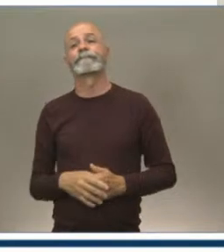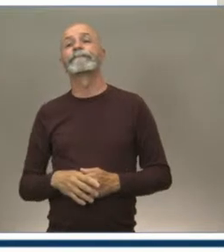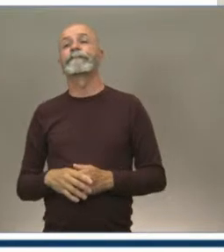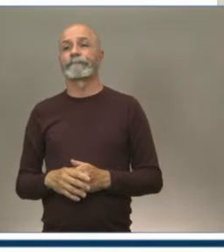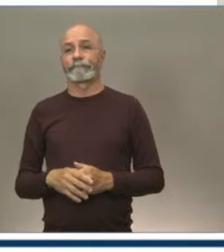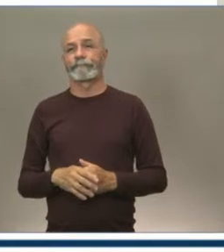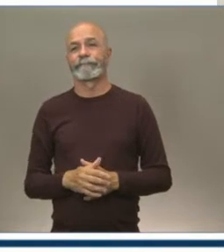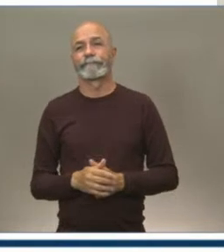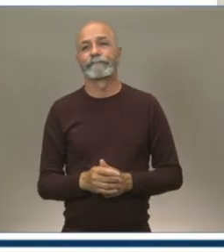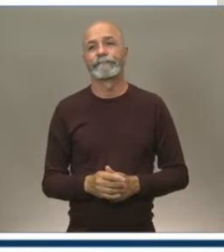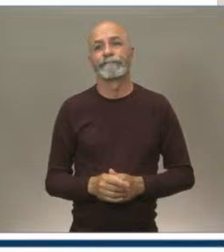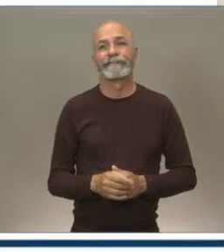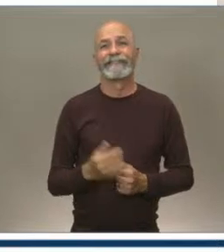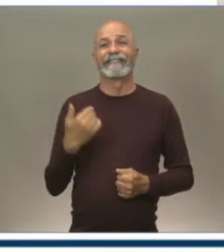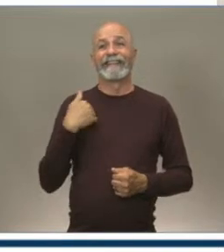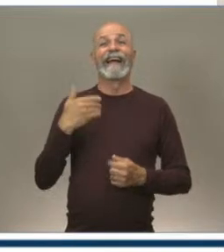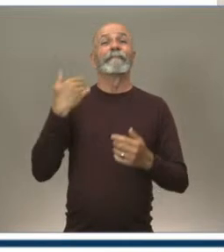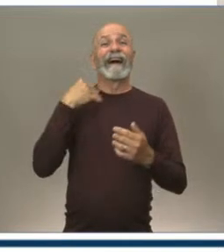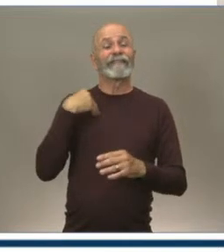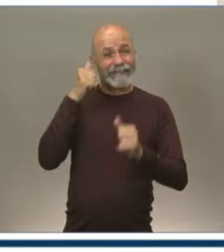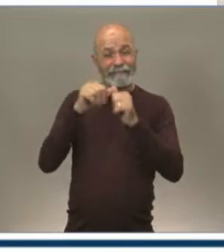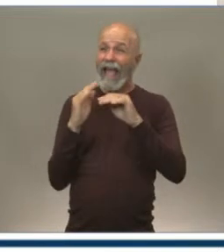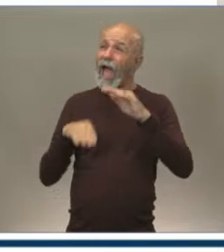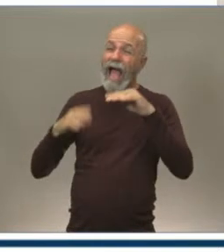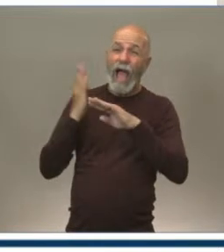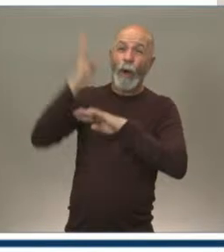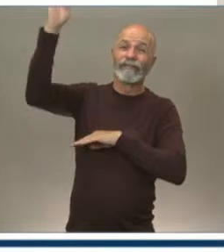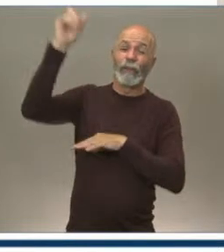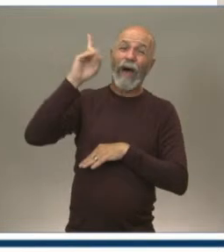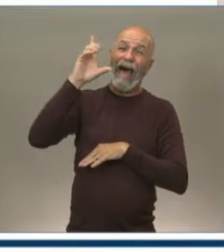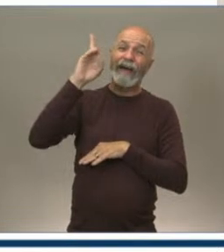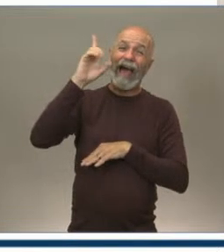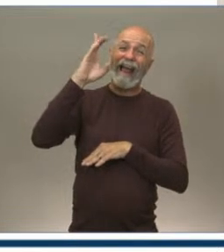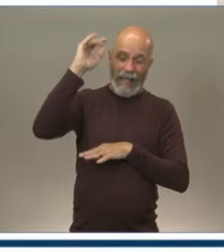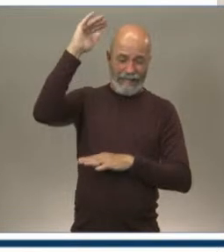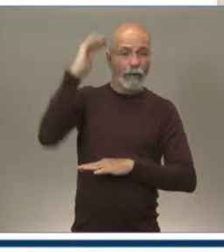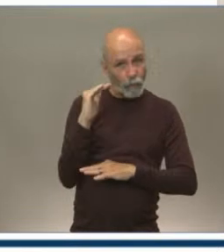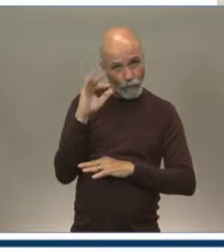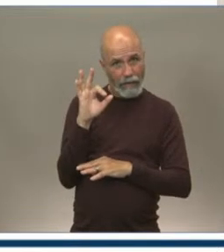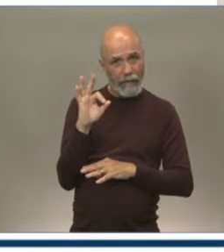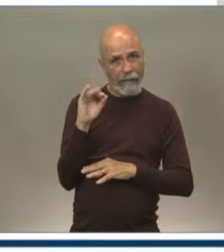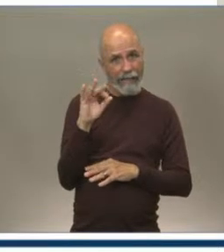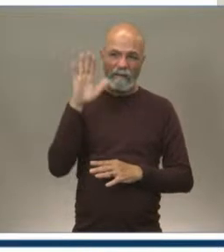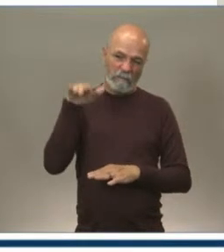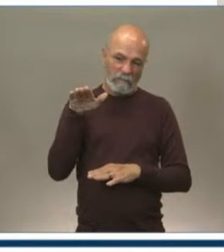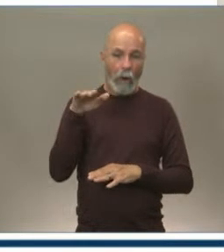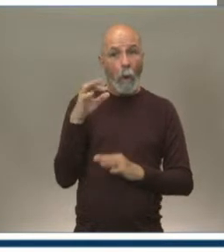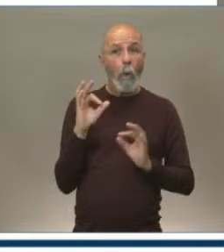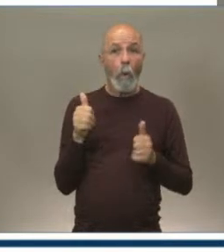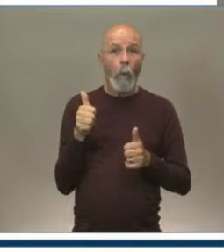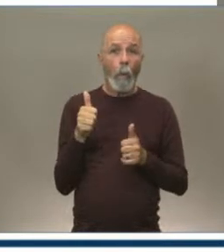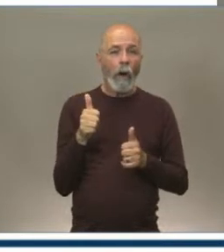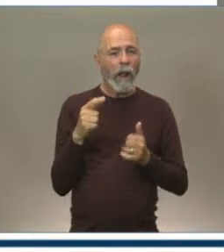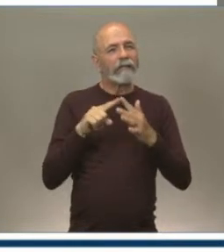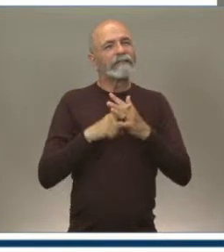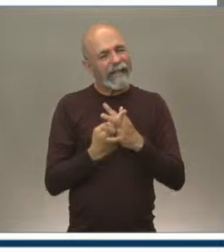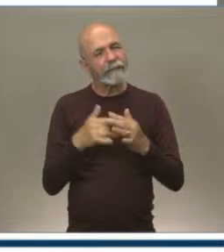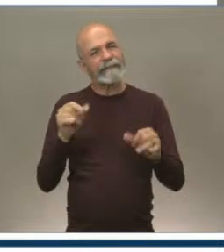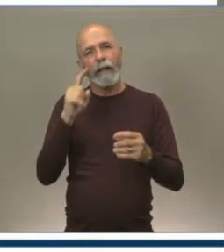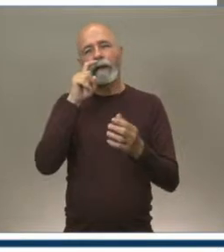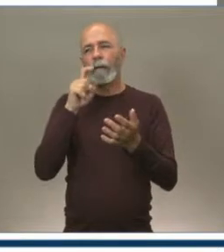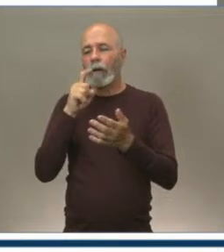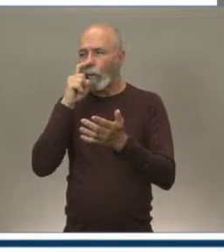and I hope this trend continues. We are seeing progress with cases, contacts, and spread, but we're not yet seeing the